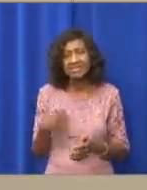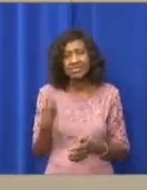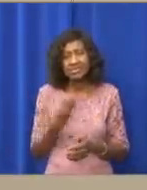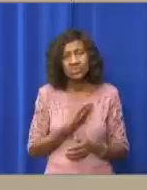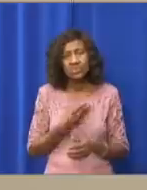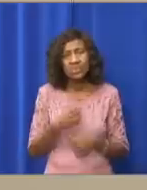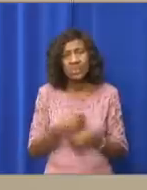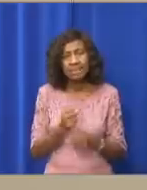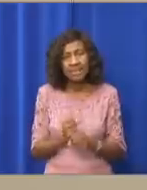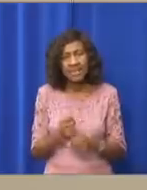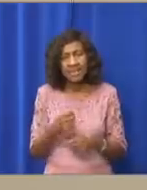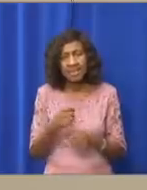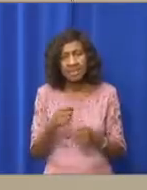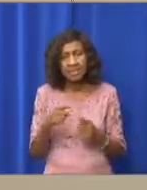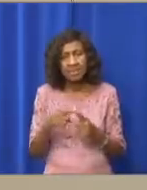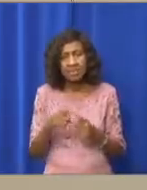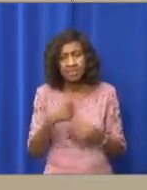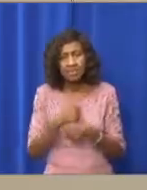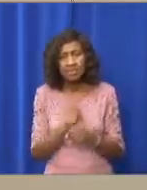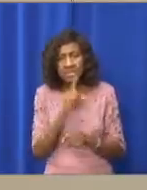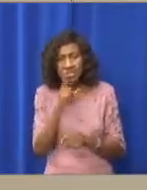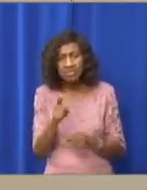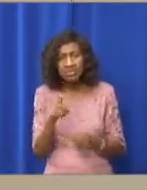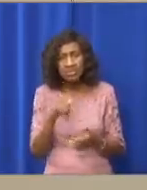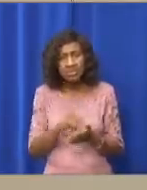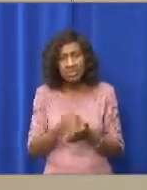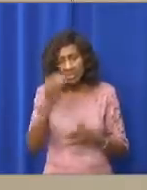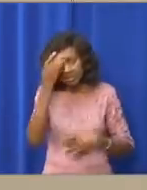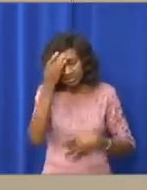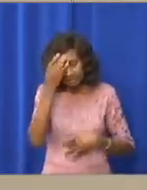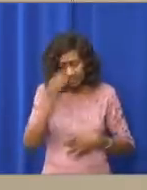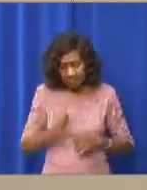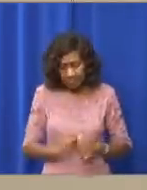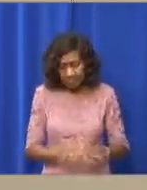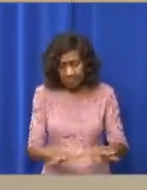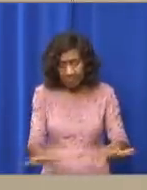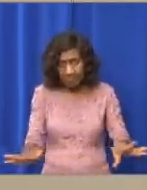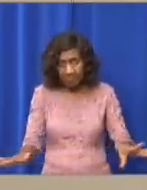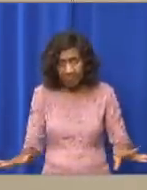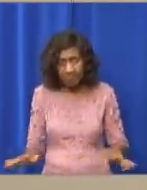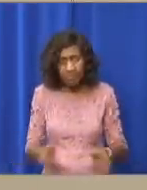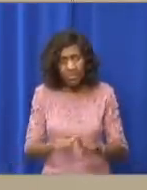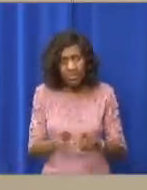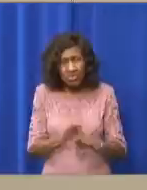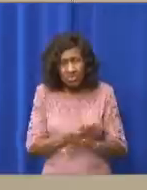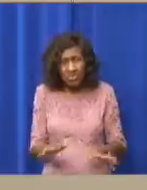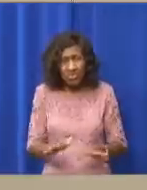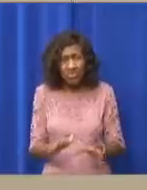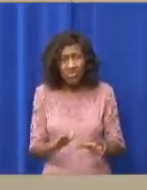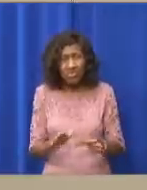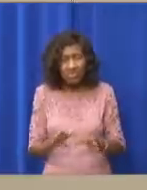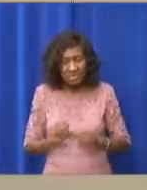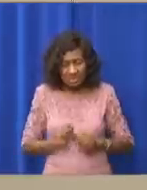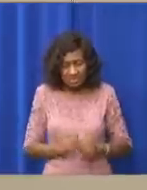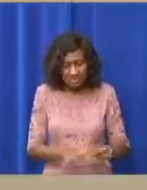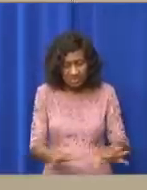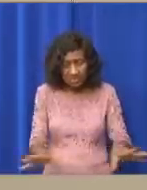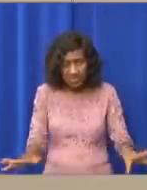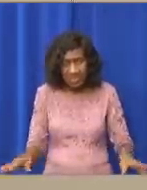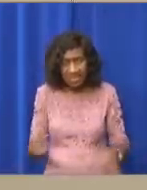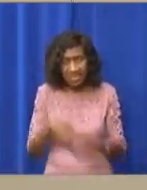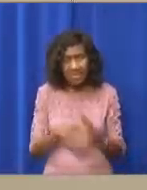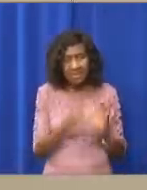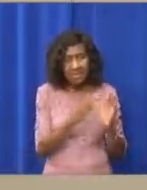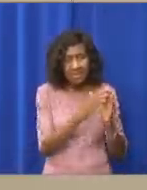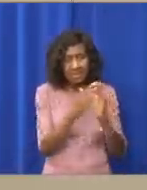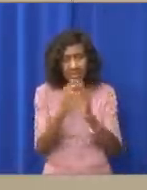making to ensure that the virus does not spread rapidly throughout the community, harming health, causing death,